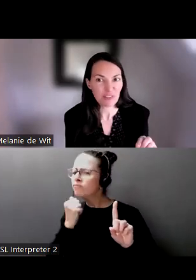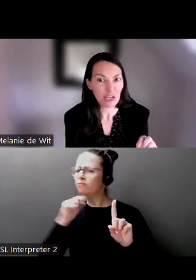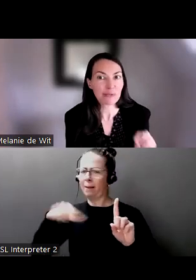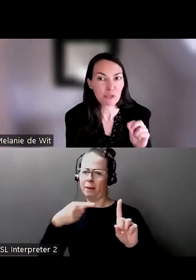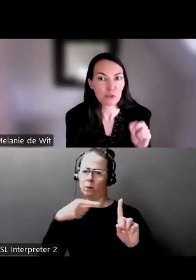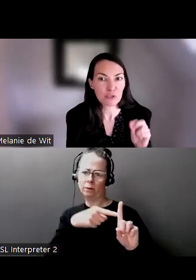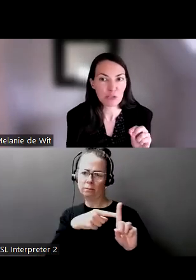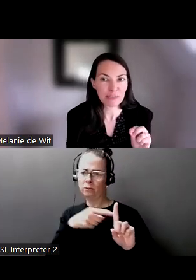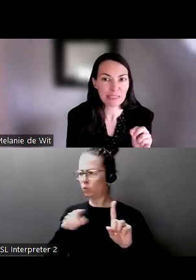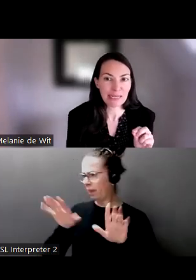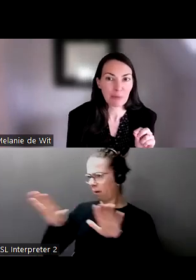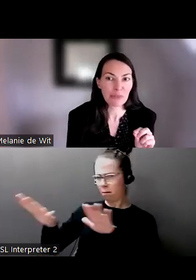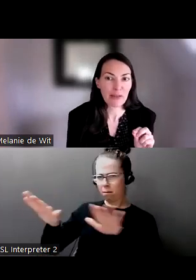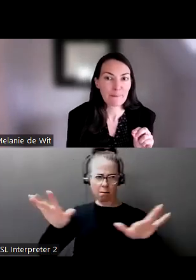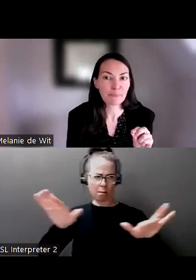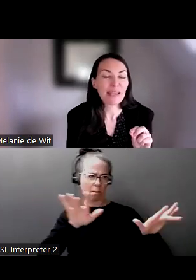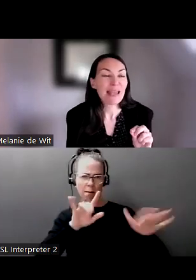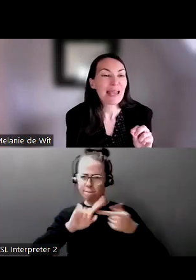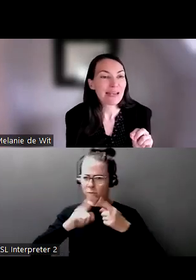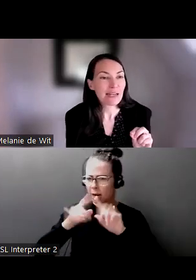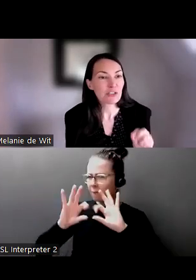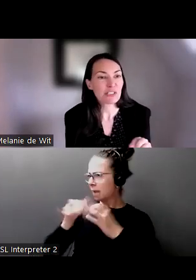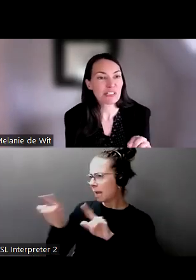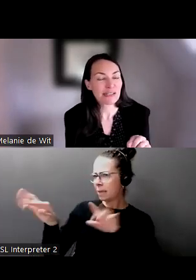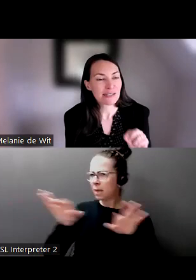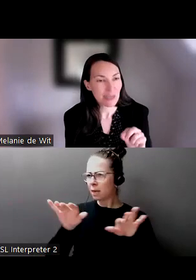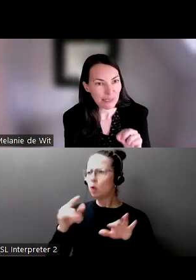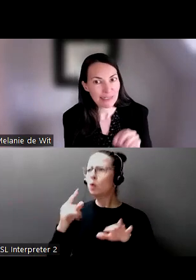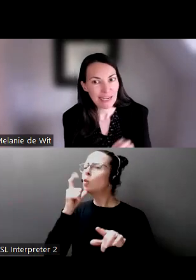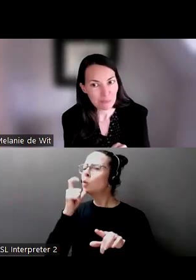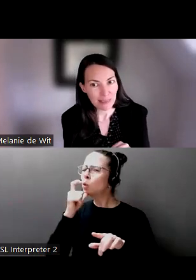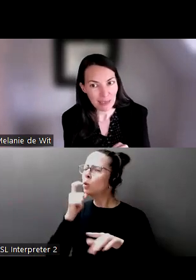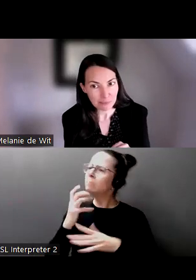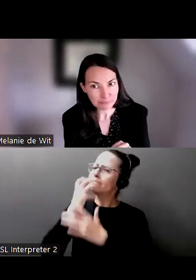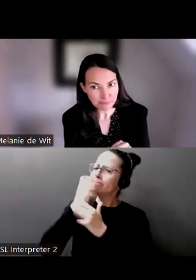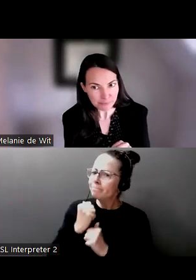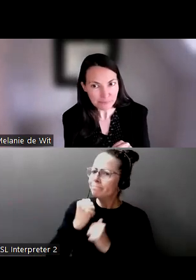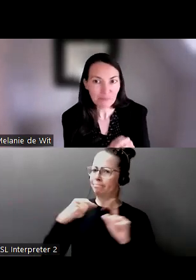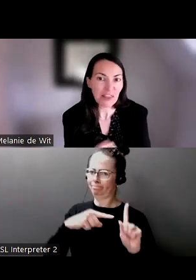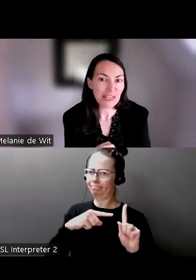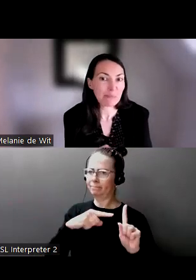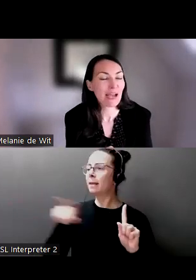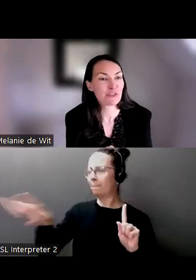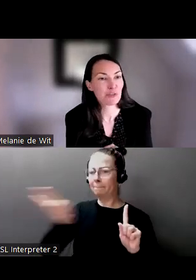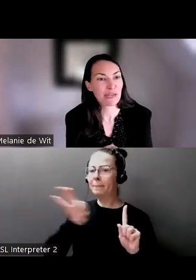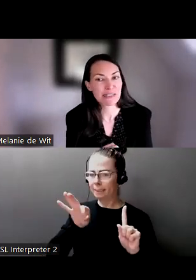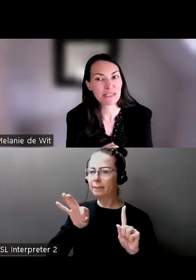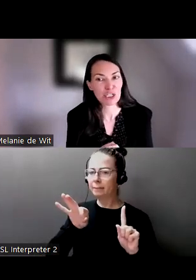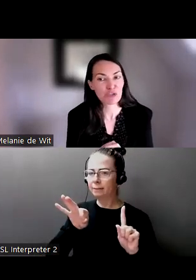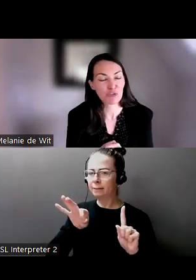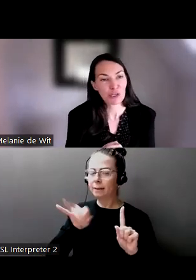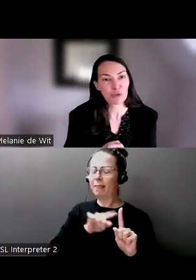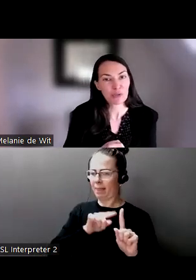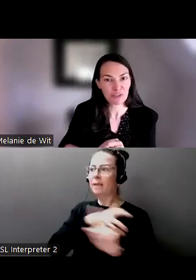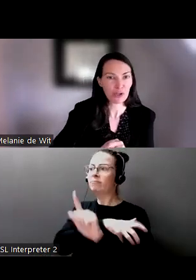in their environment who genuinely care about them, and understand that by naming them, they may have to make